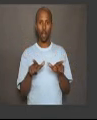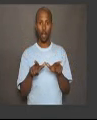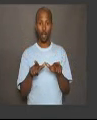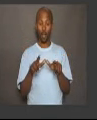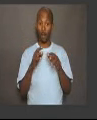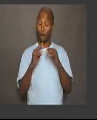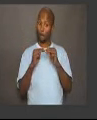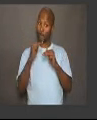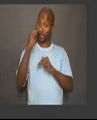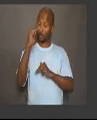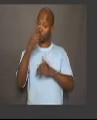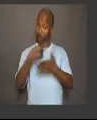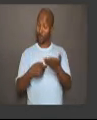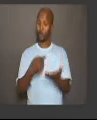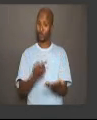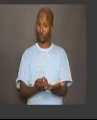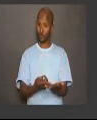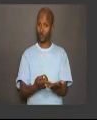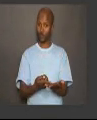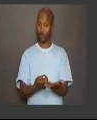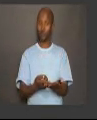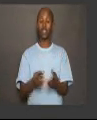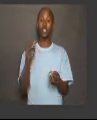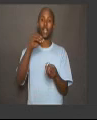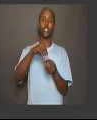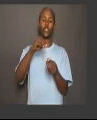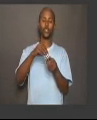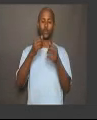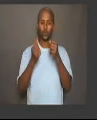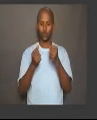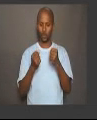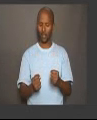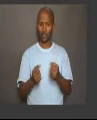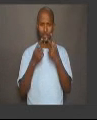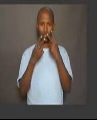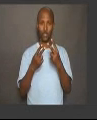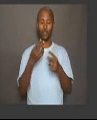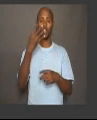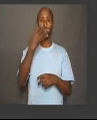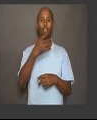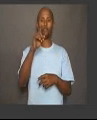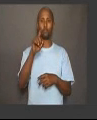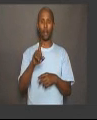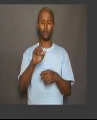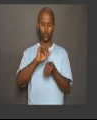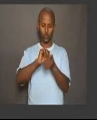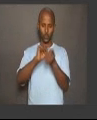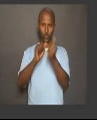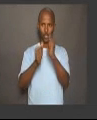local maximum value. In addition, we can see that f